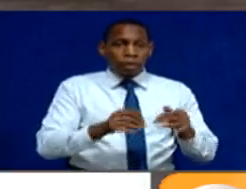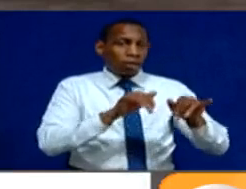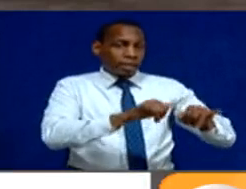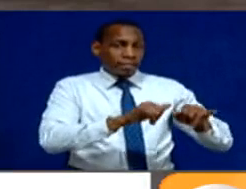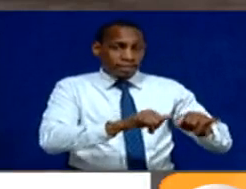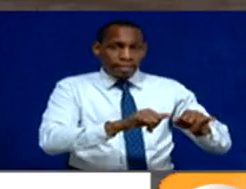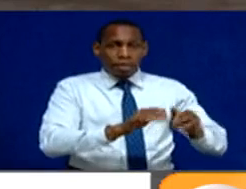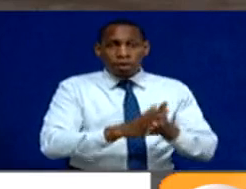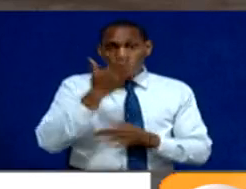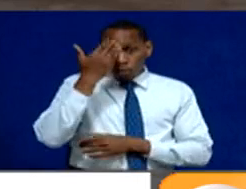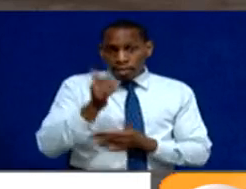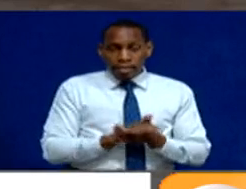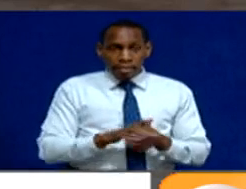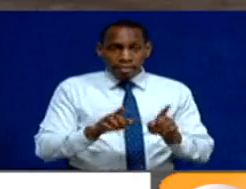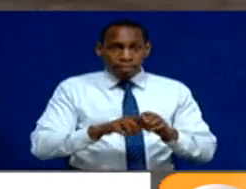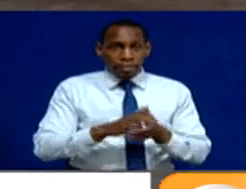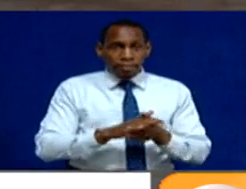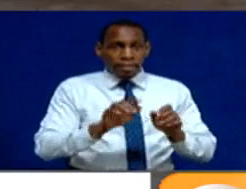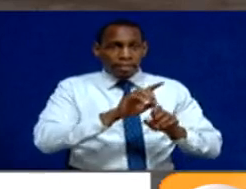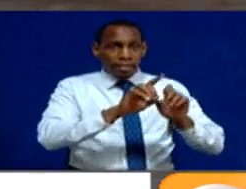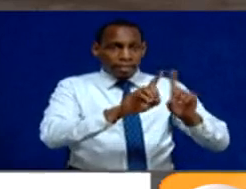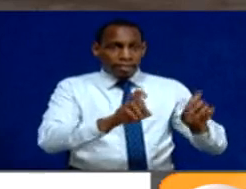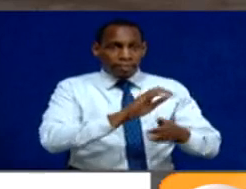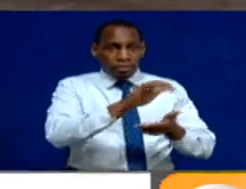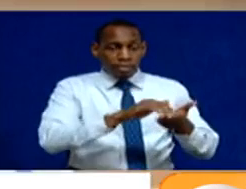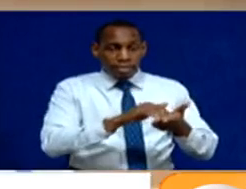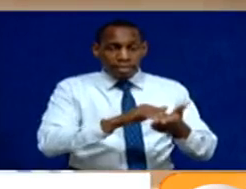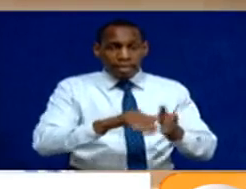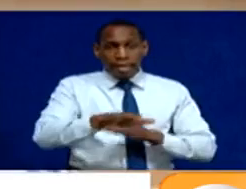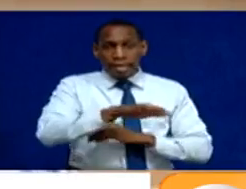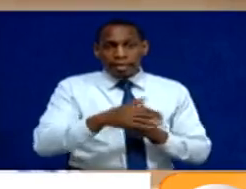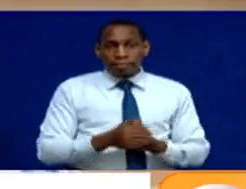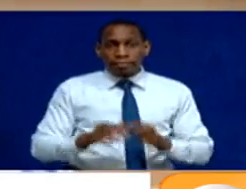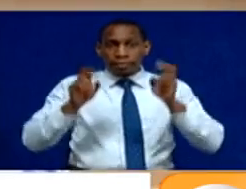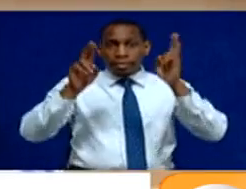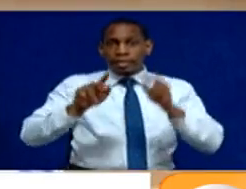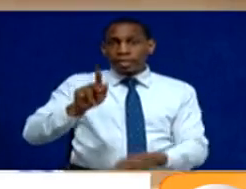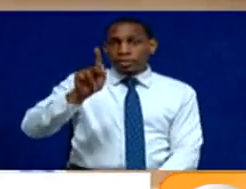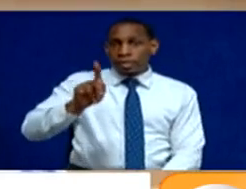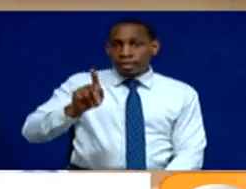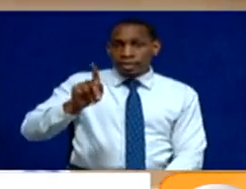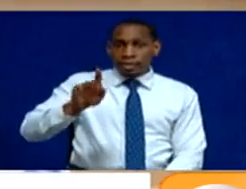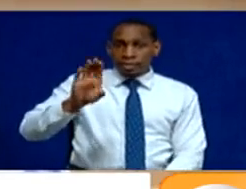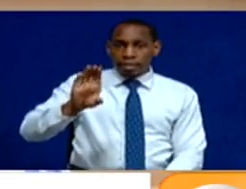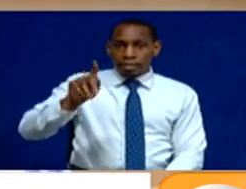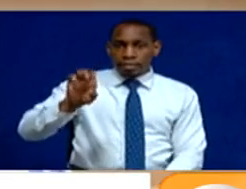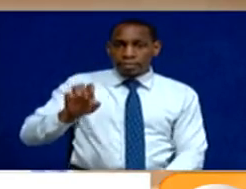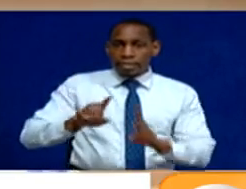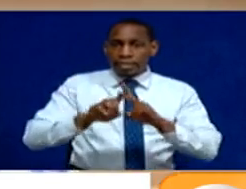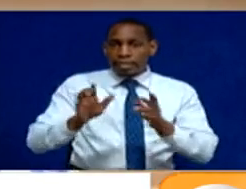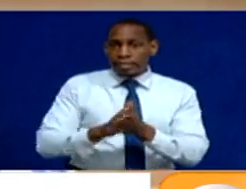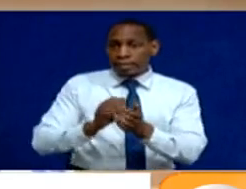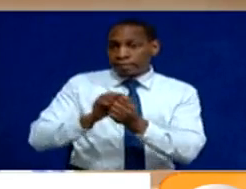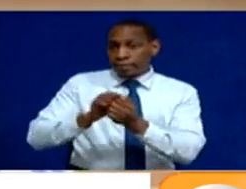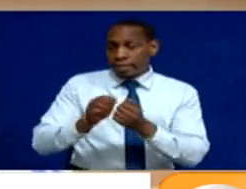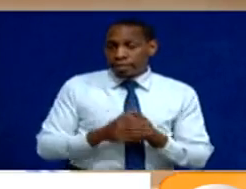seeking refuge since it is one of the examination centers in the area. Mambo ya KCPE inaanza riaso inaanza